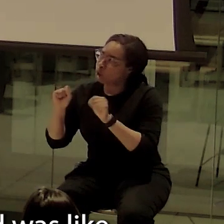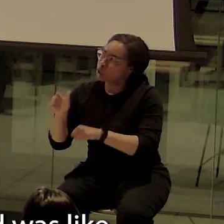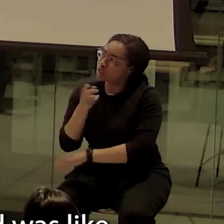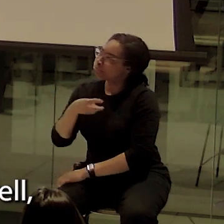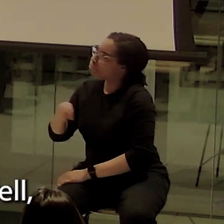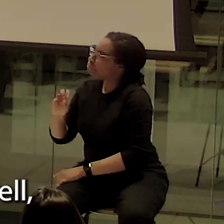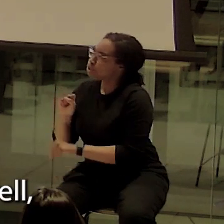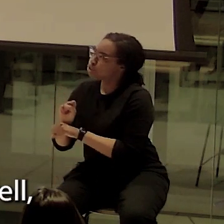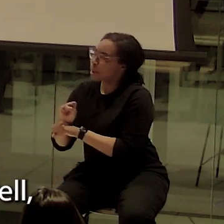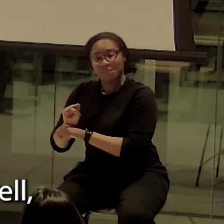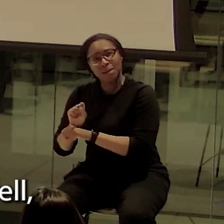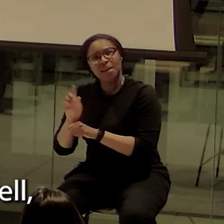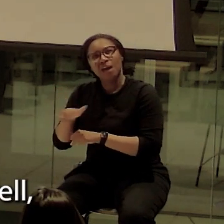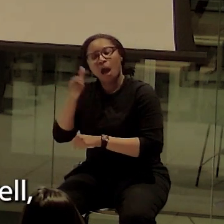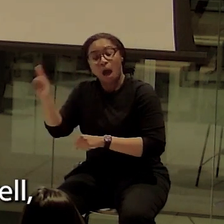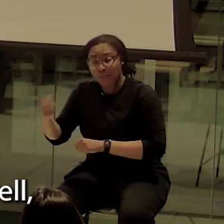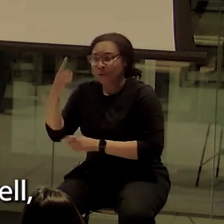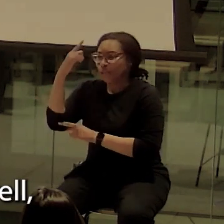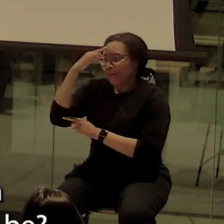the next thought I had was like, well, what if